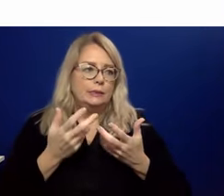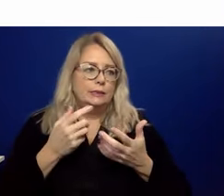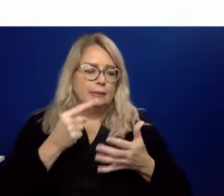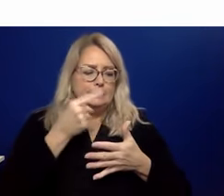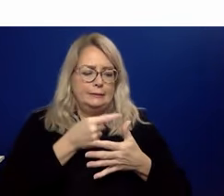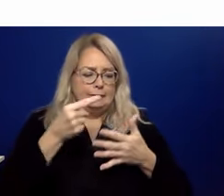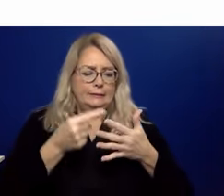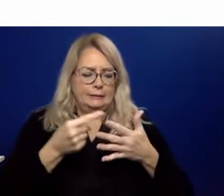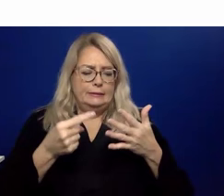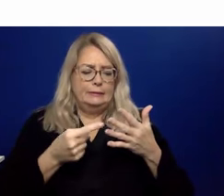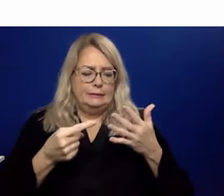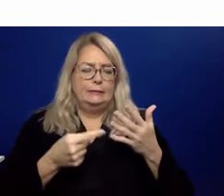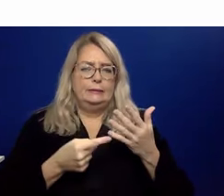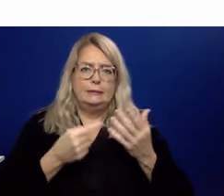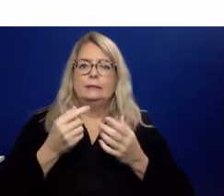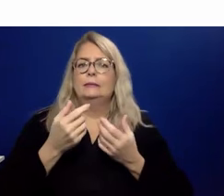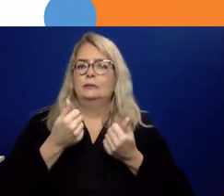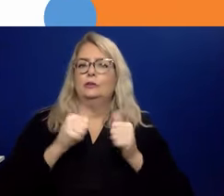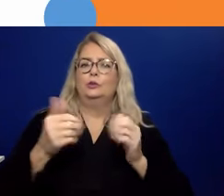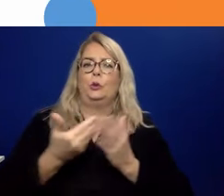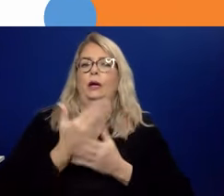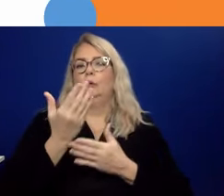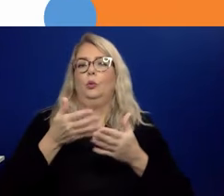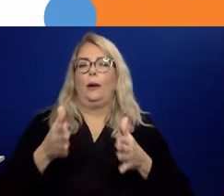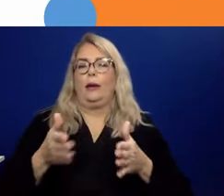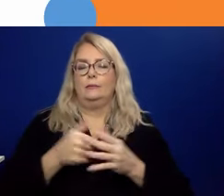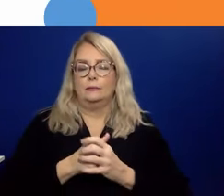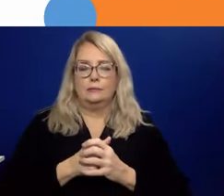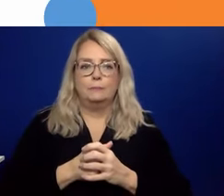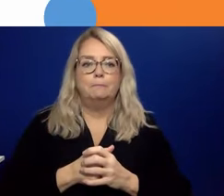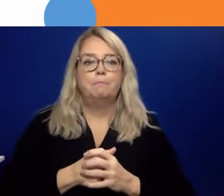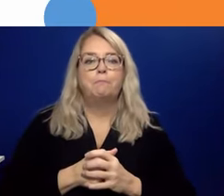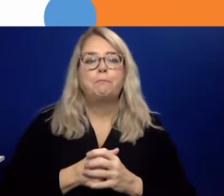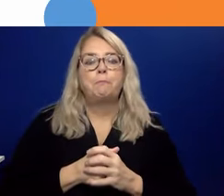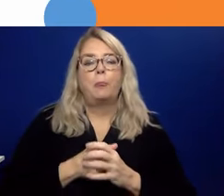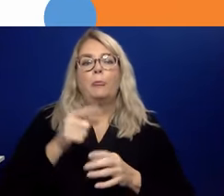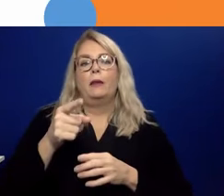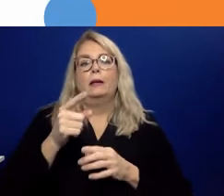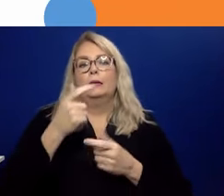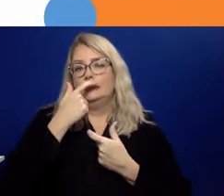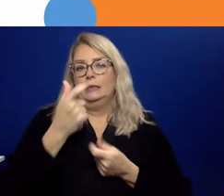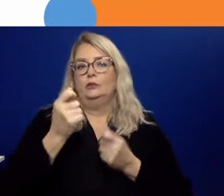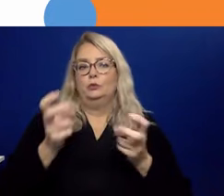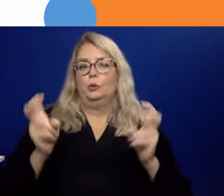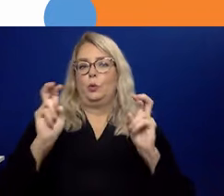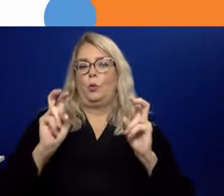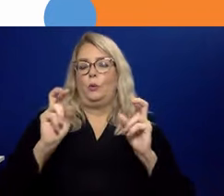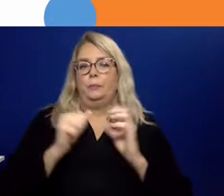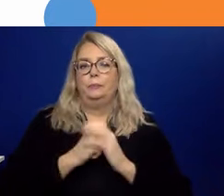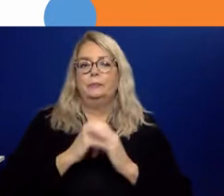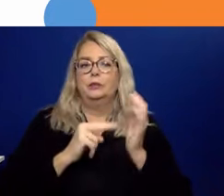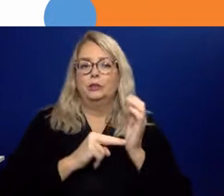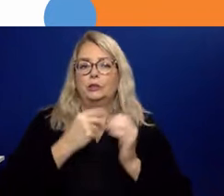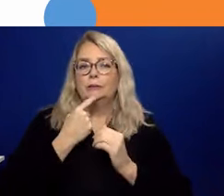And around. So this was an interesting quote because this nurse